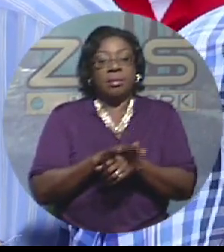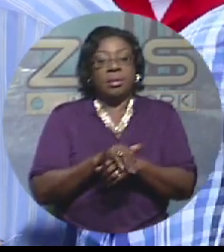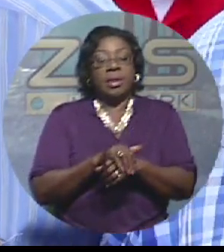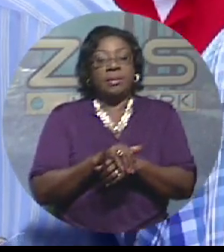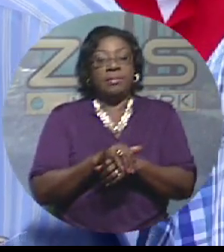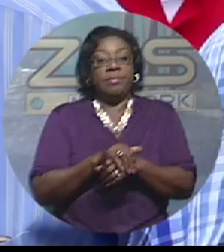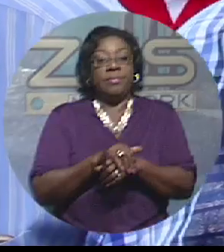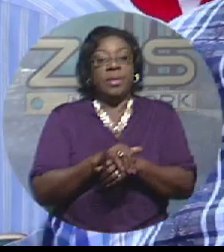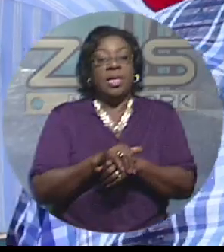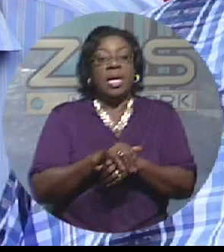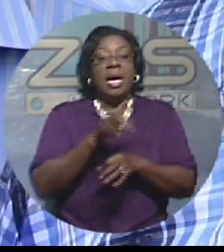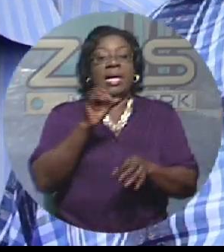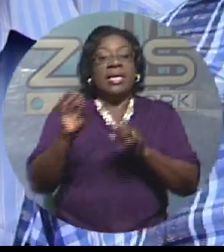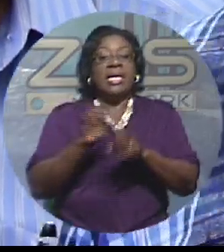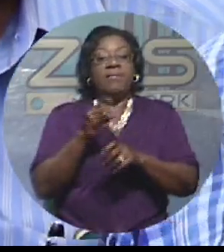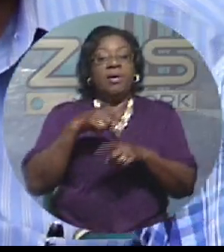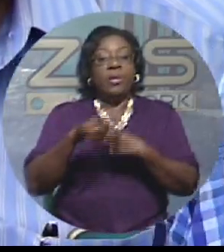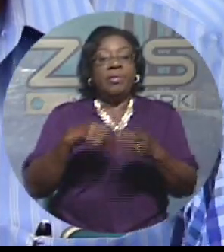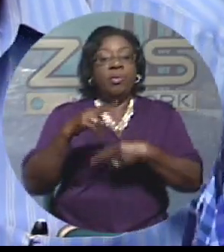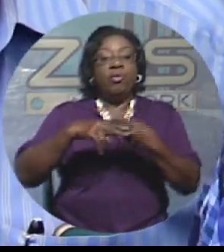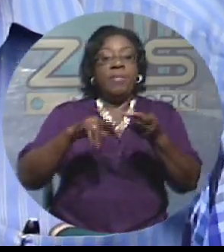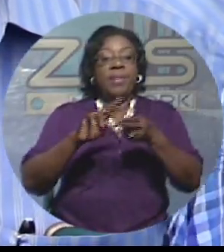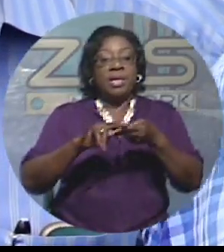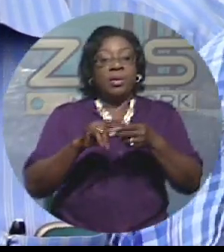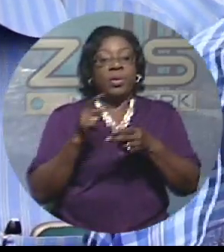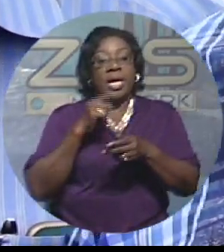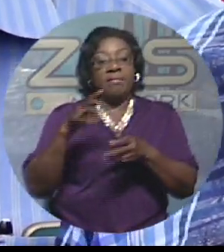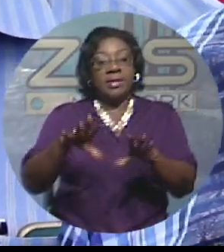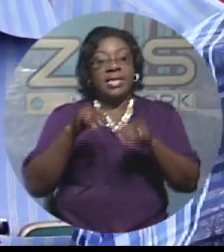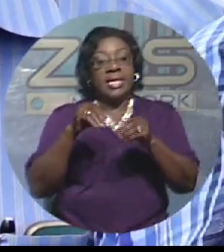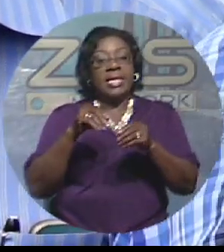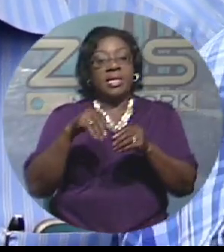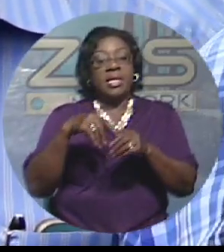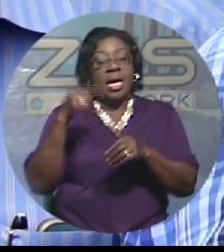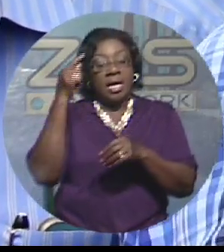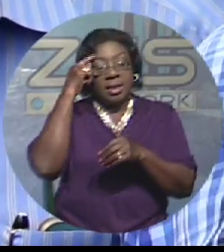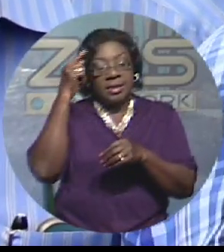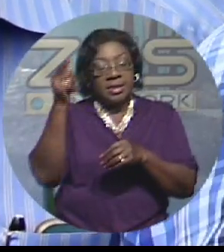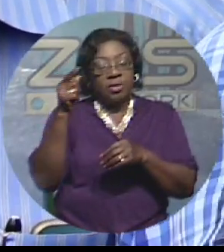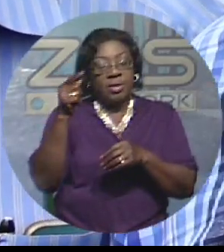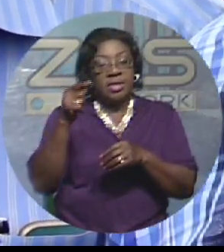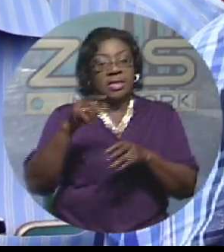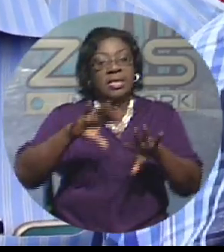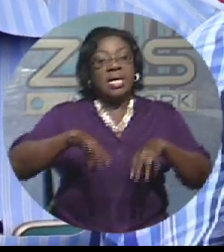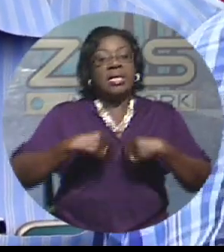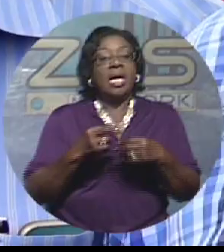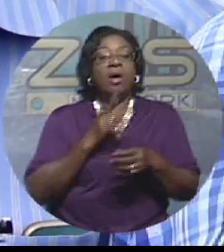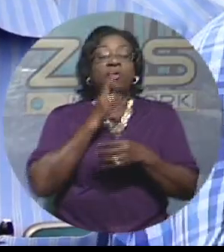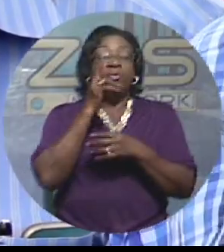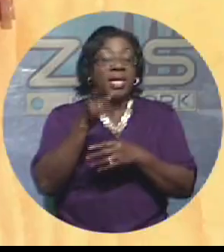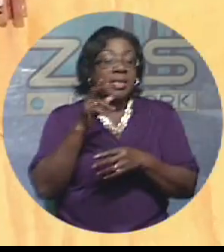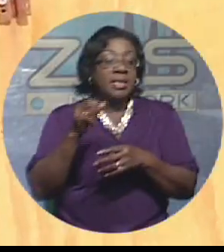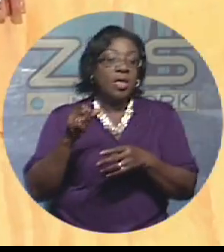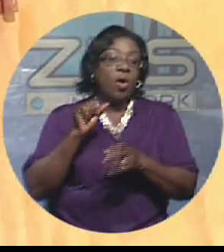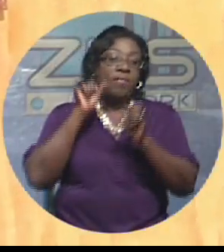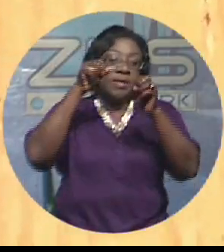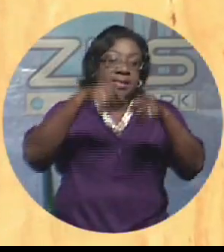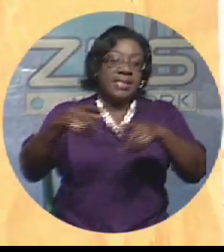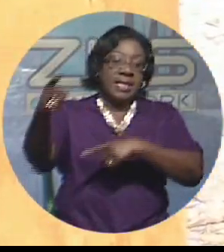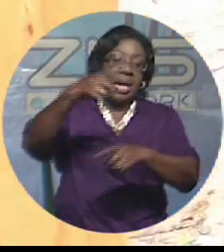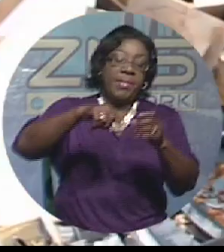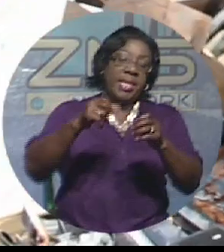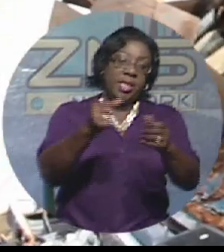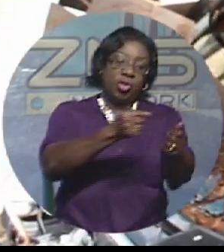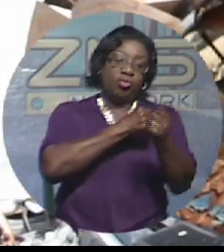another hurricane. And even when we rebuild, we have to take into consideration now the reality of surges. Debbie's home